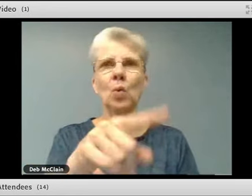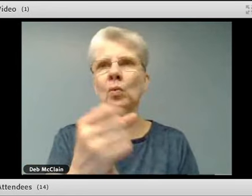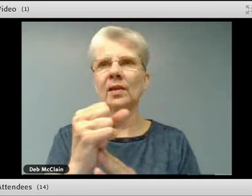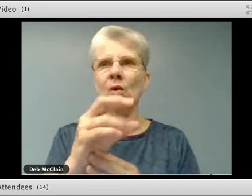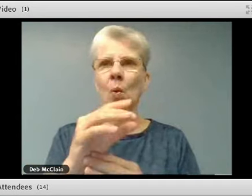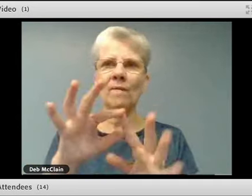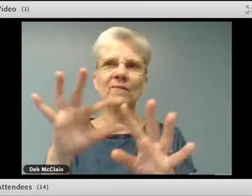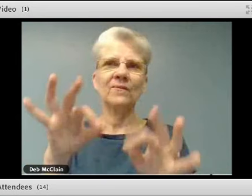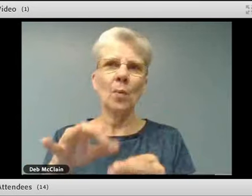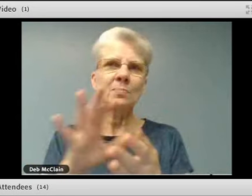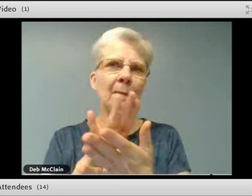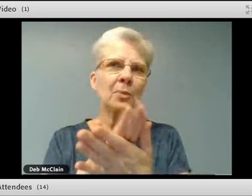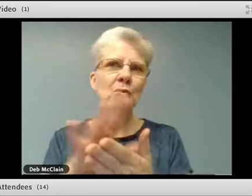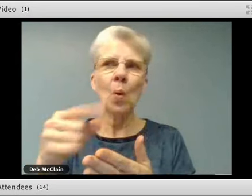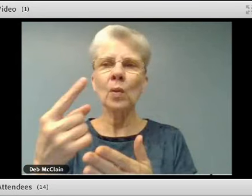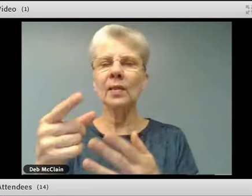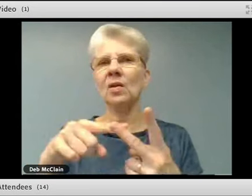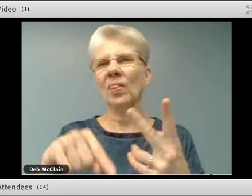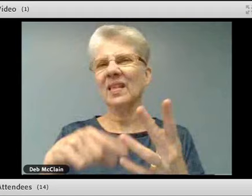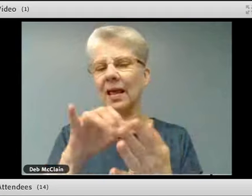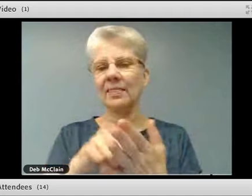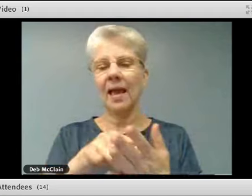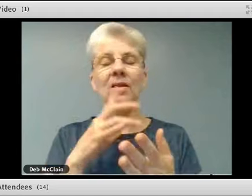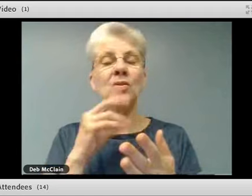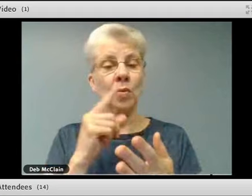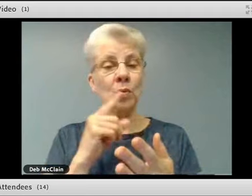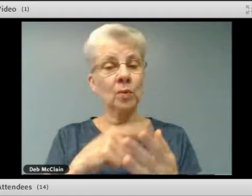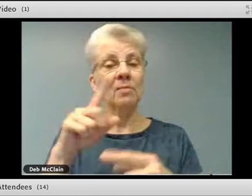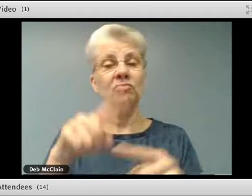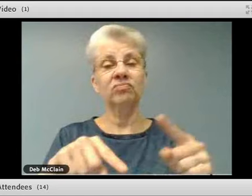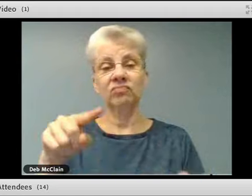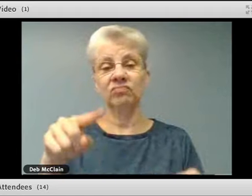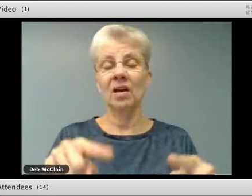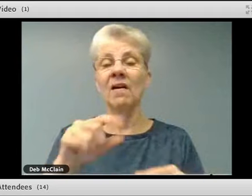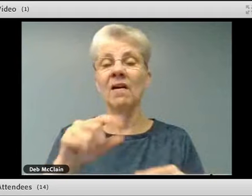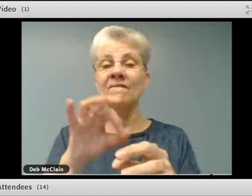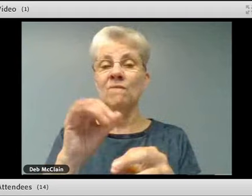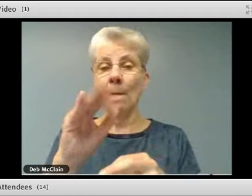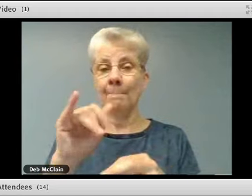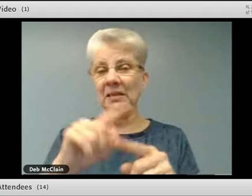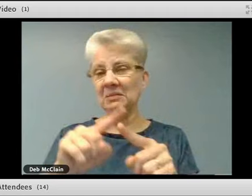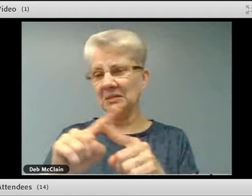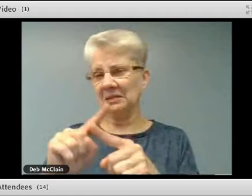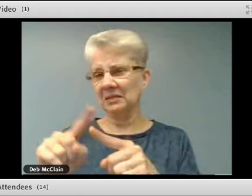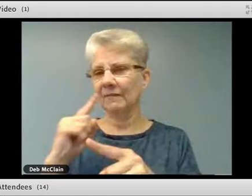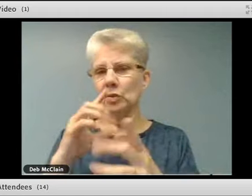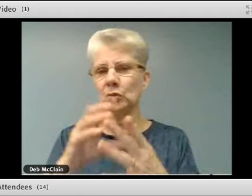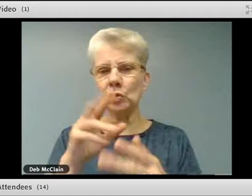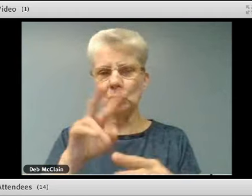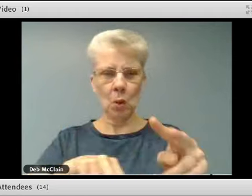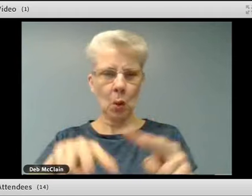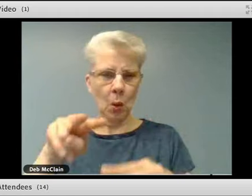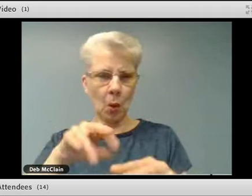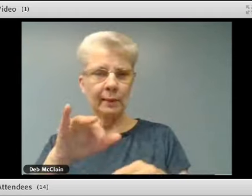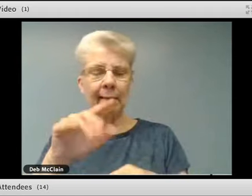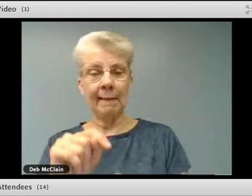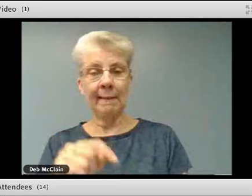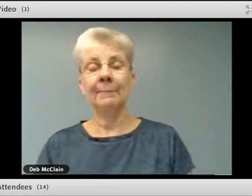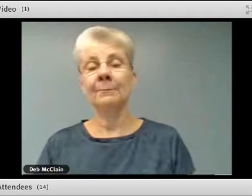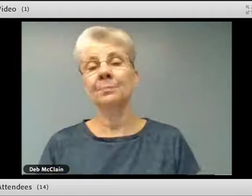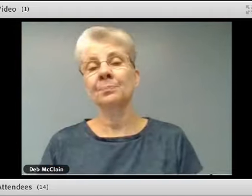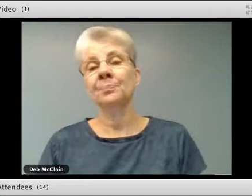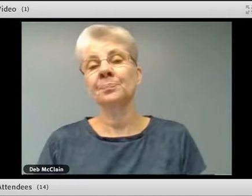or things like that. You're going to get a wide variety of formats for students to take a look at. And